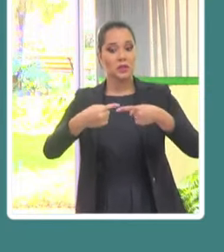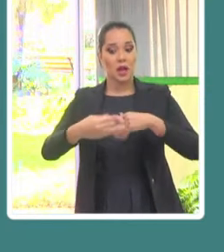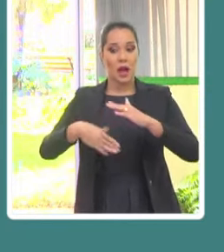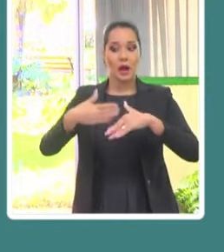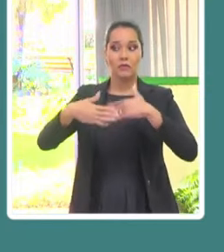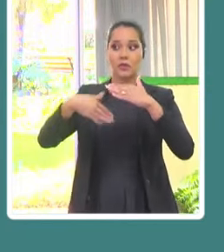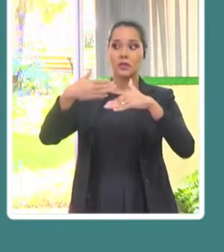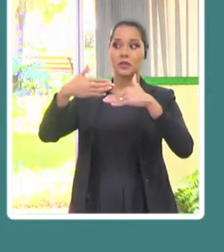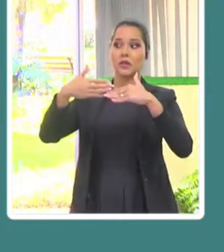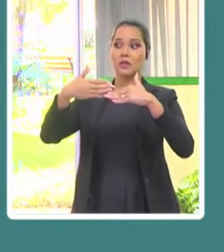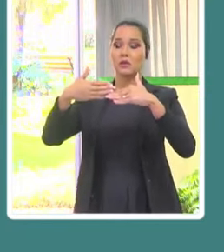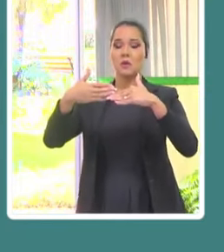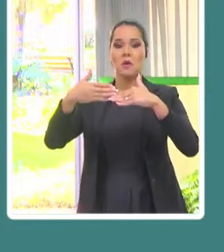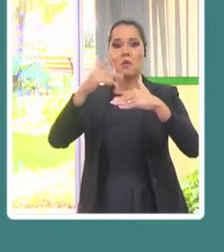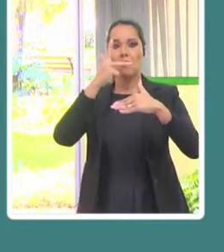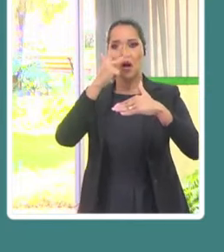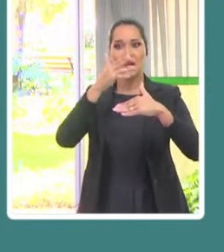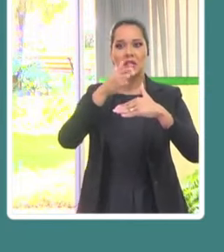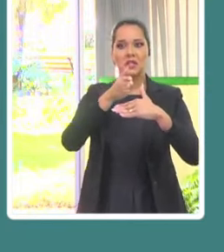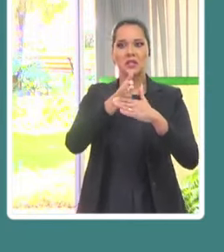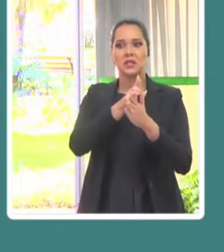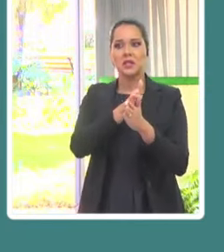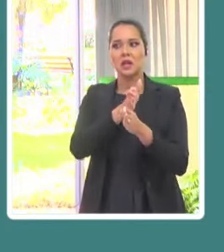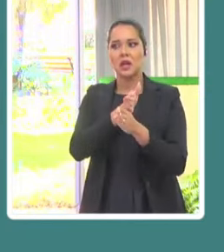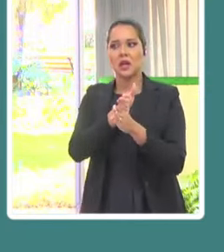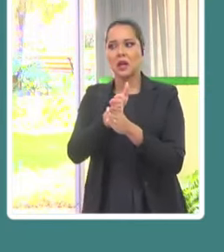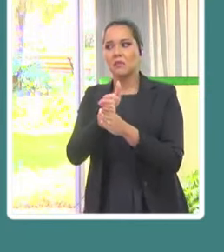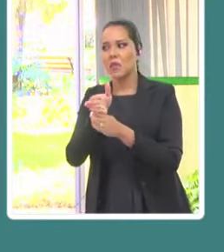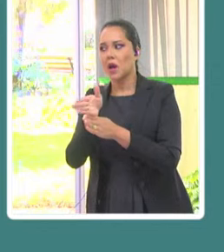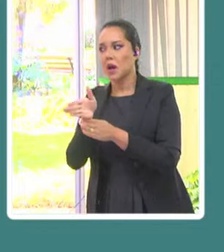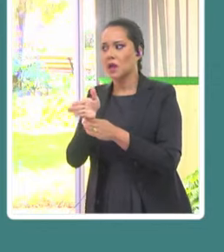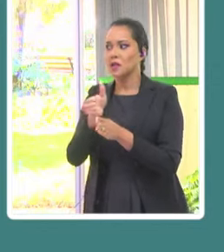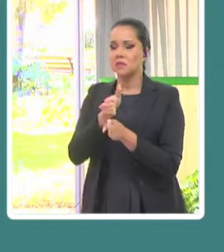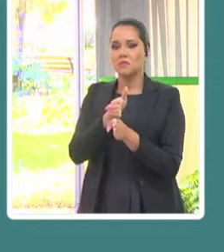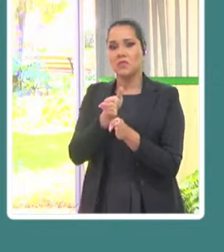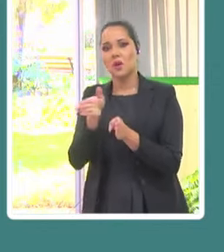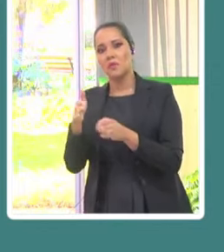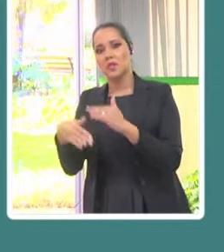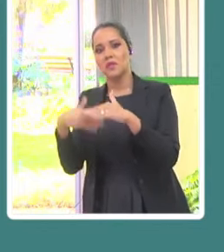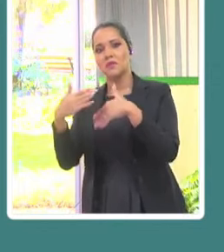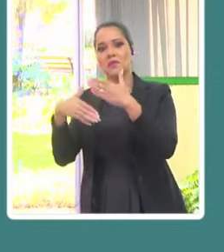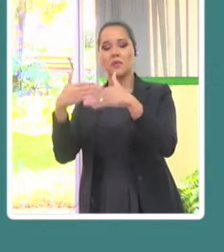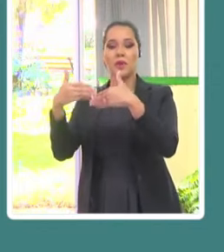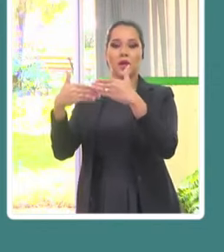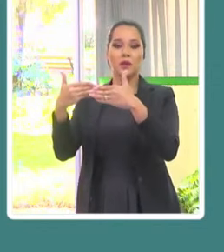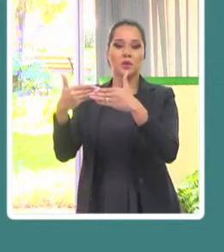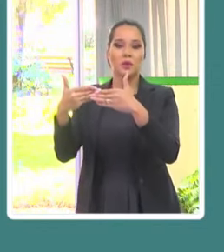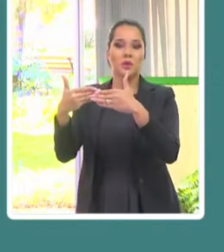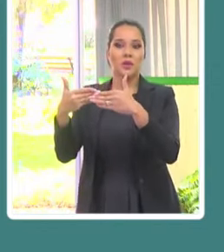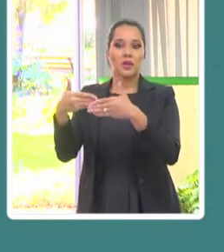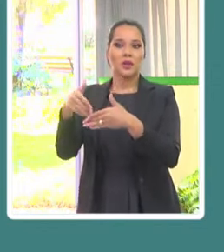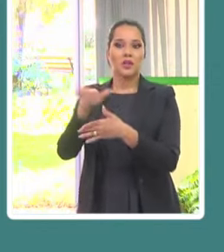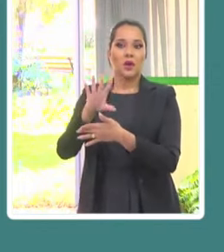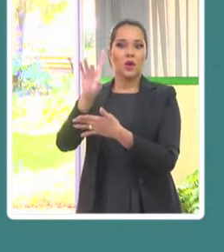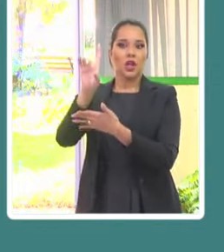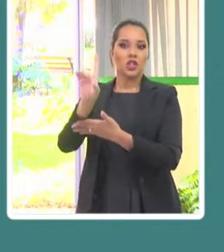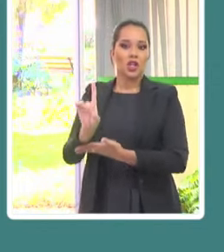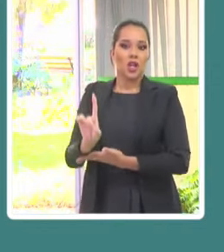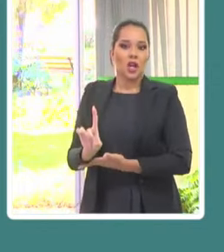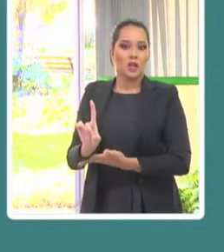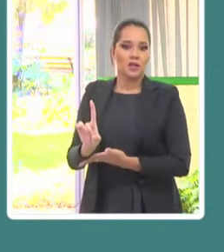a rights-based approach to development. So one of the first rights that